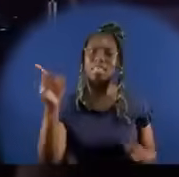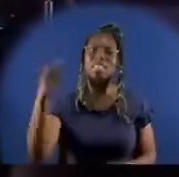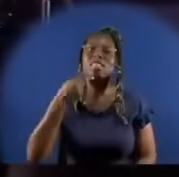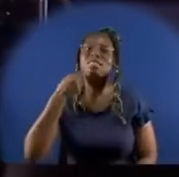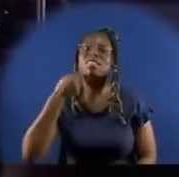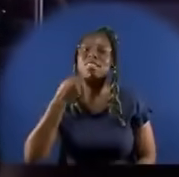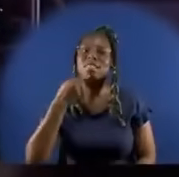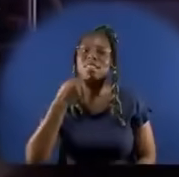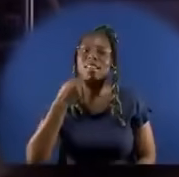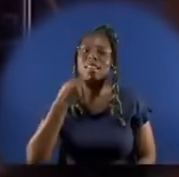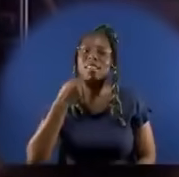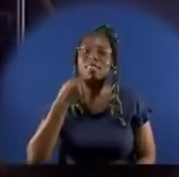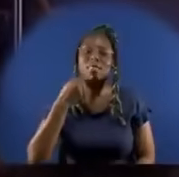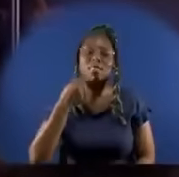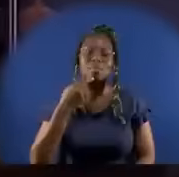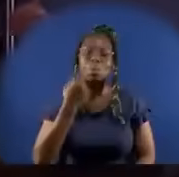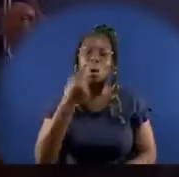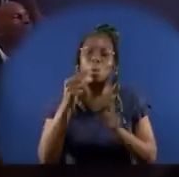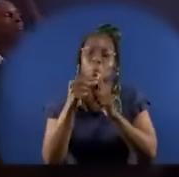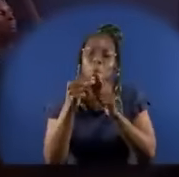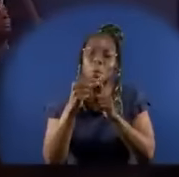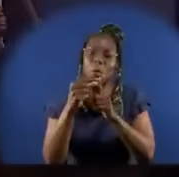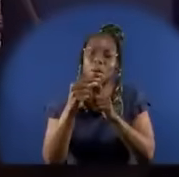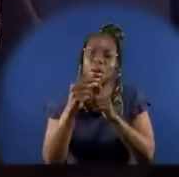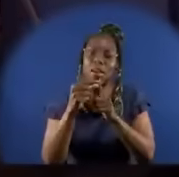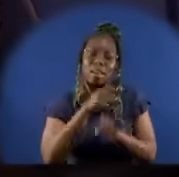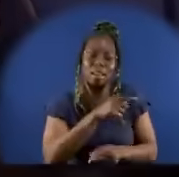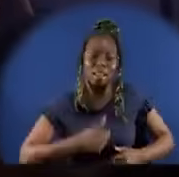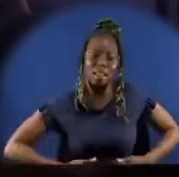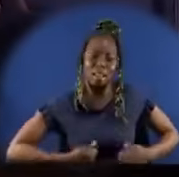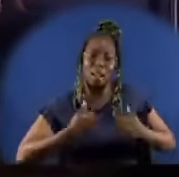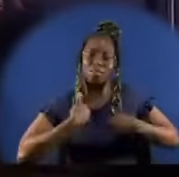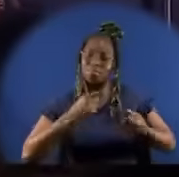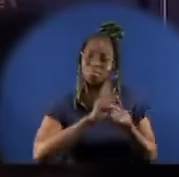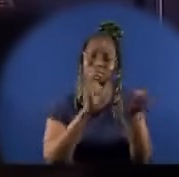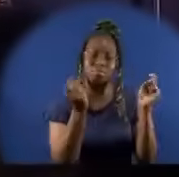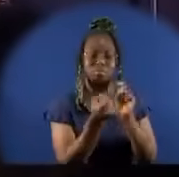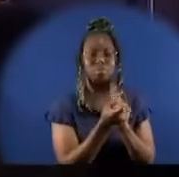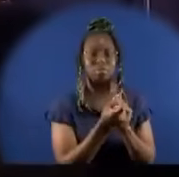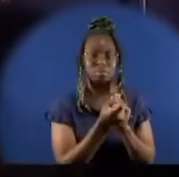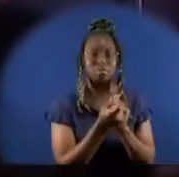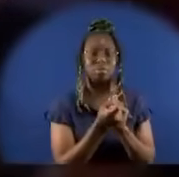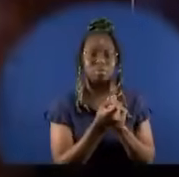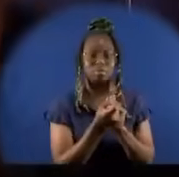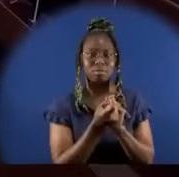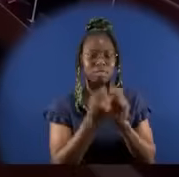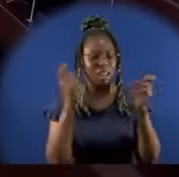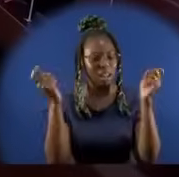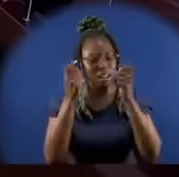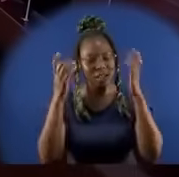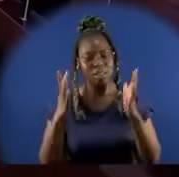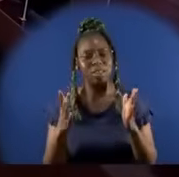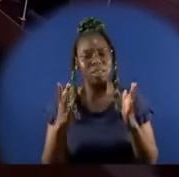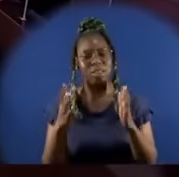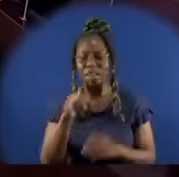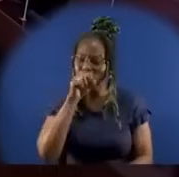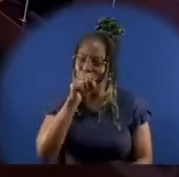word, and the man's life was totally transformed. I love you. I love